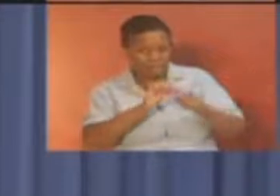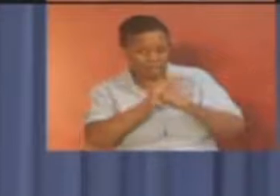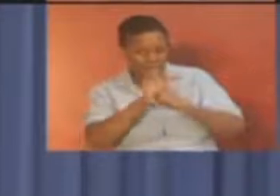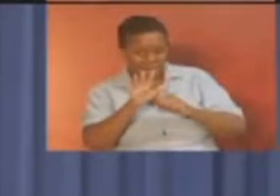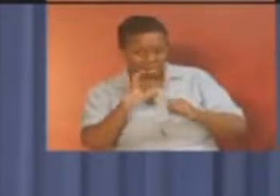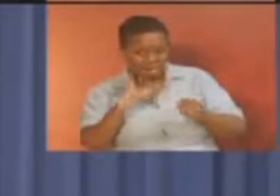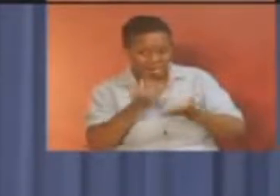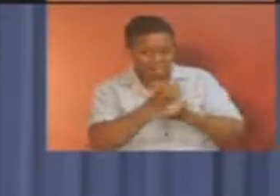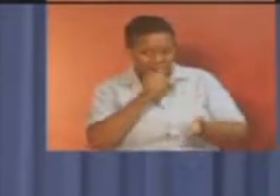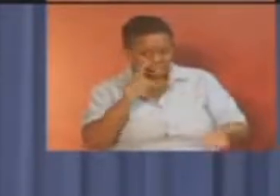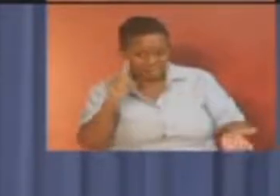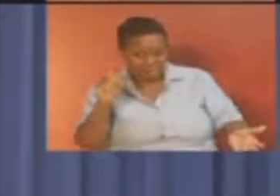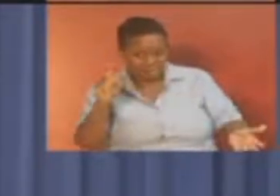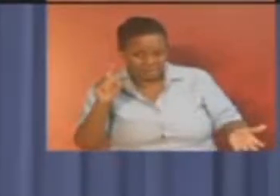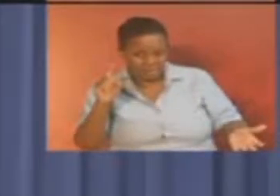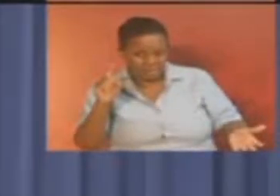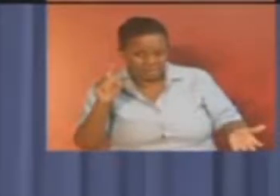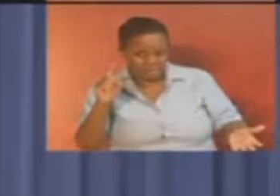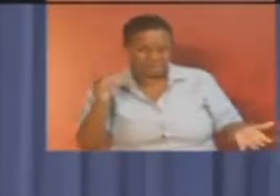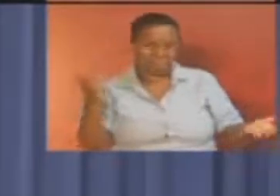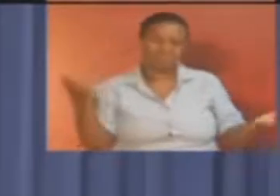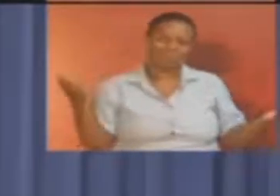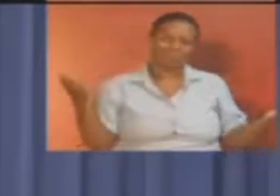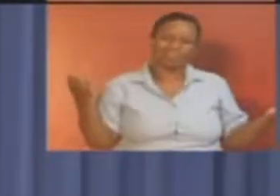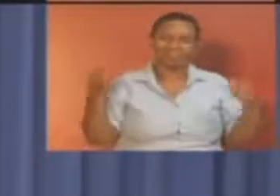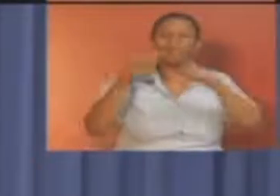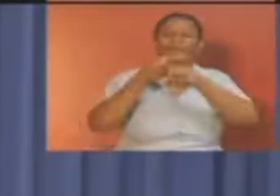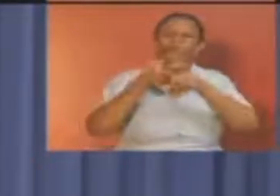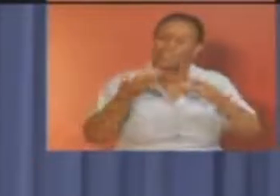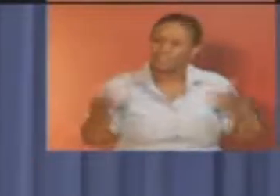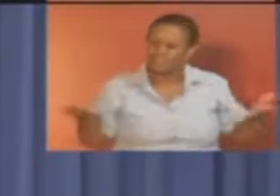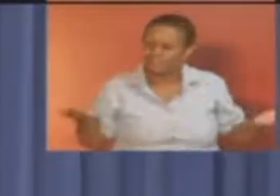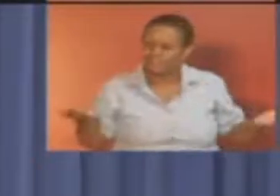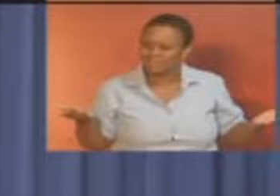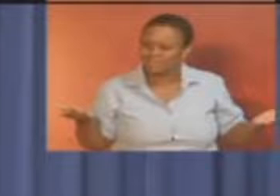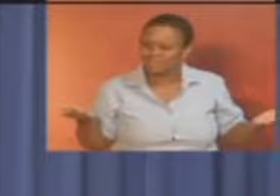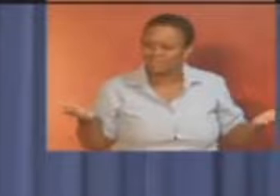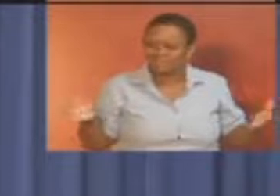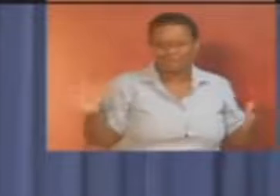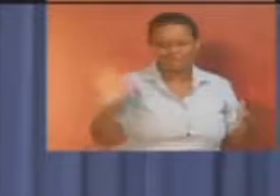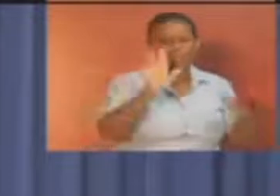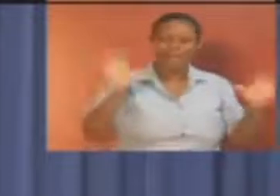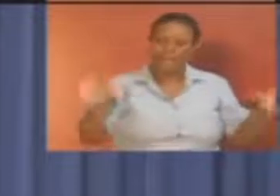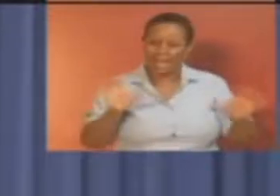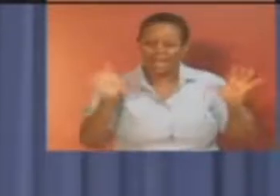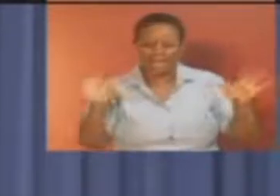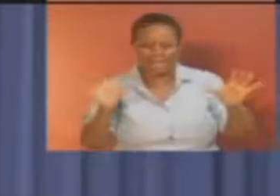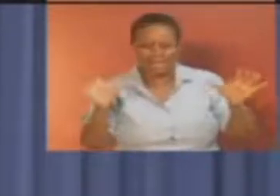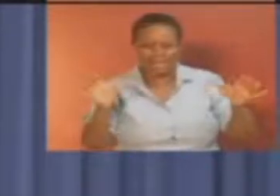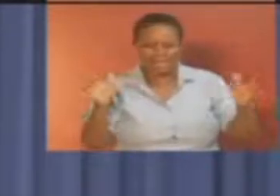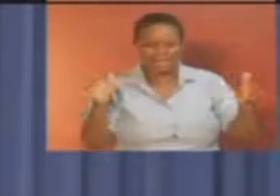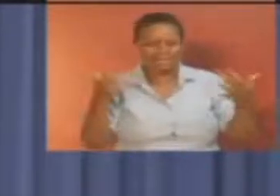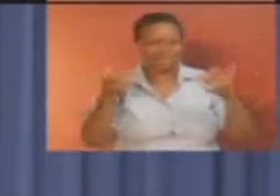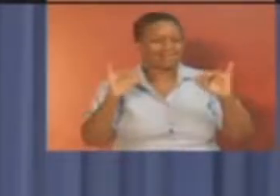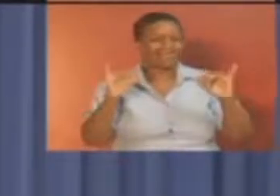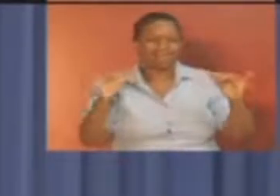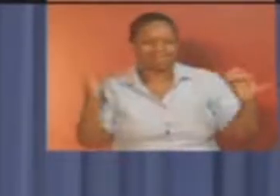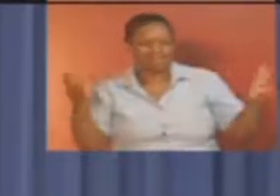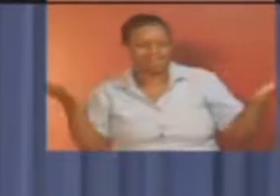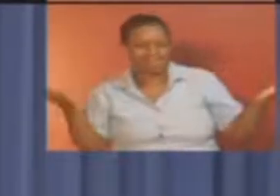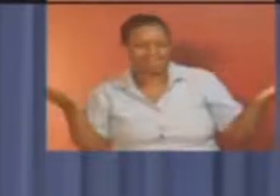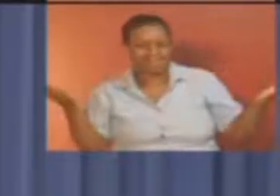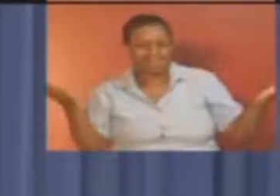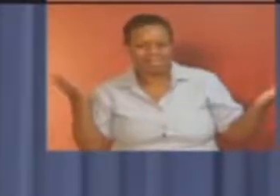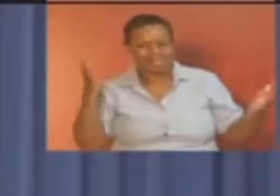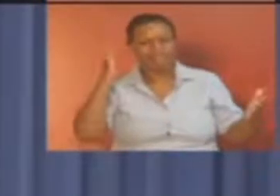you see the expression of love. You see school children playing, talking to one another. You never hear them talking about saying, I love you. But one get killed